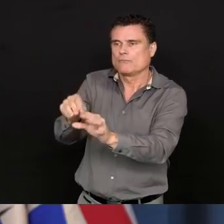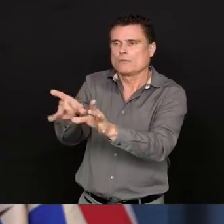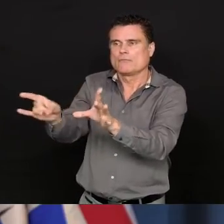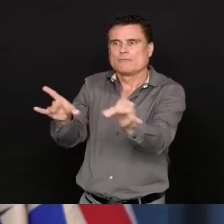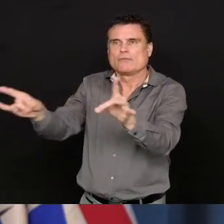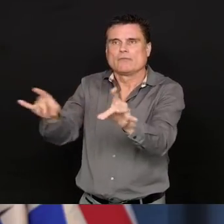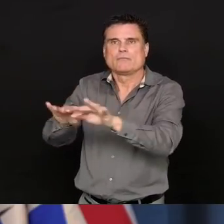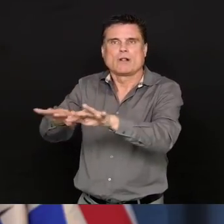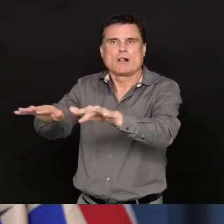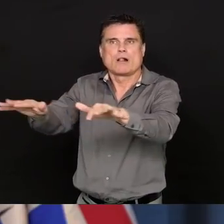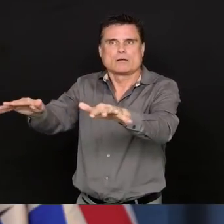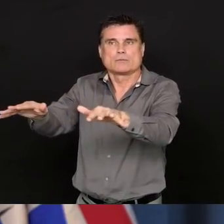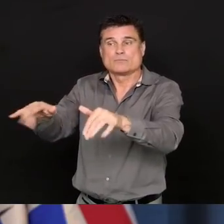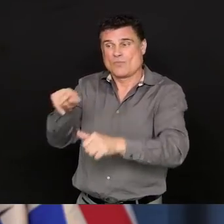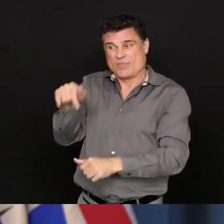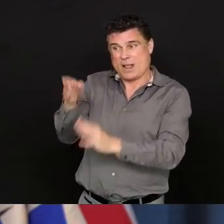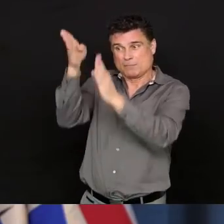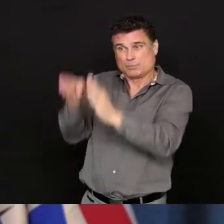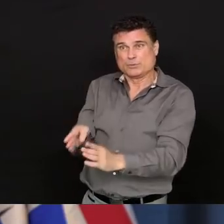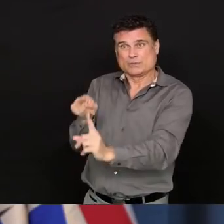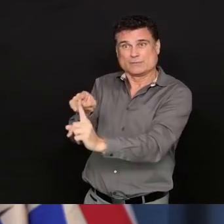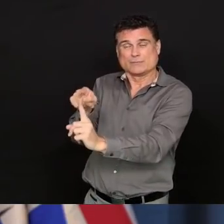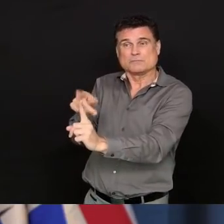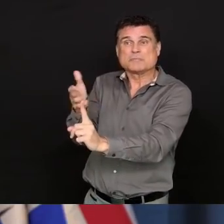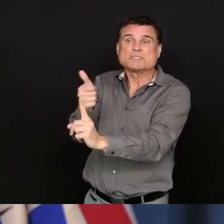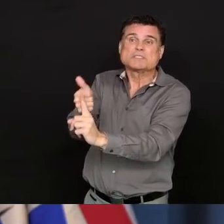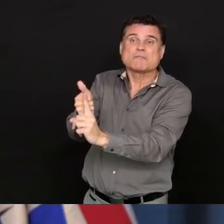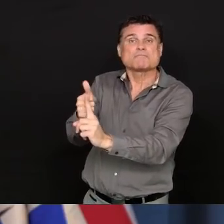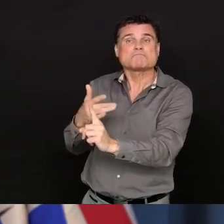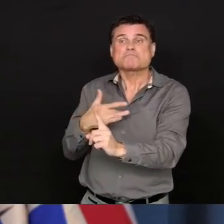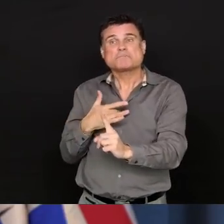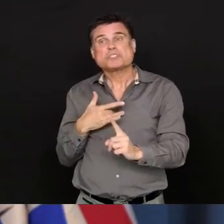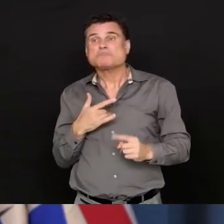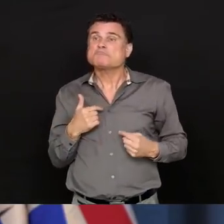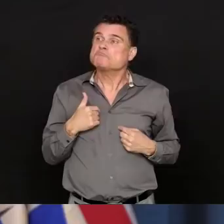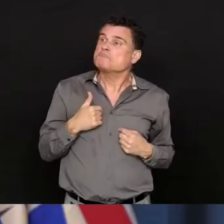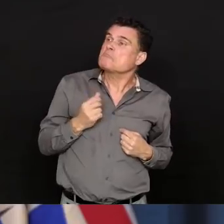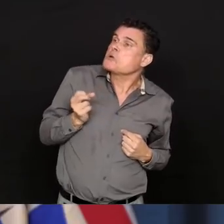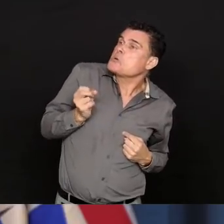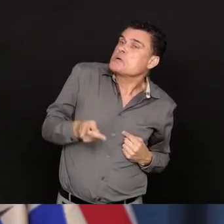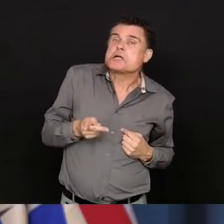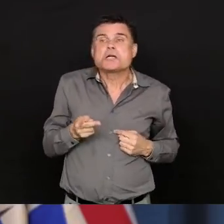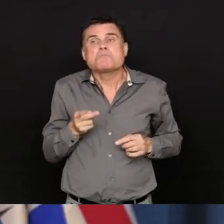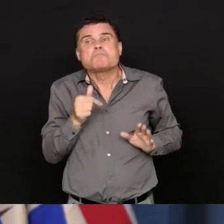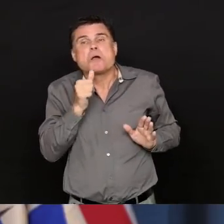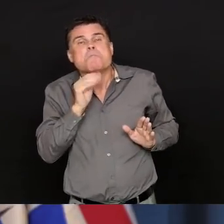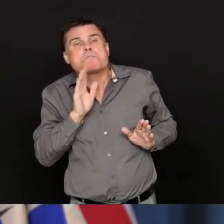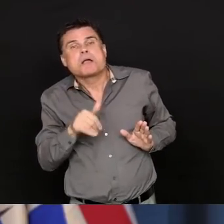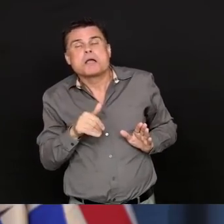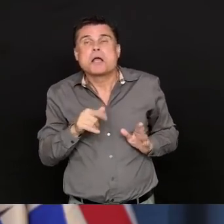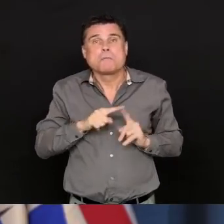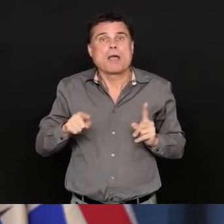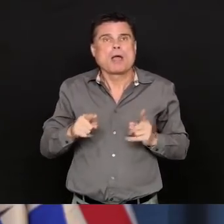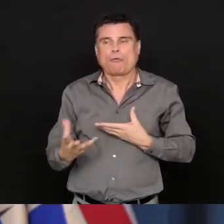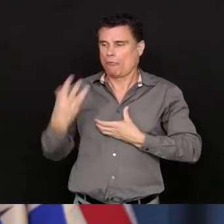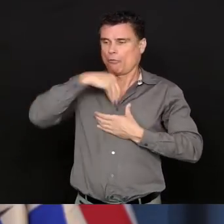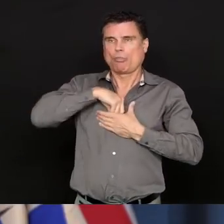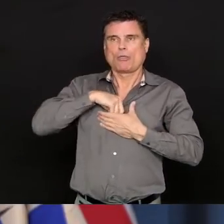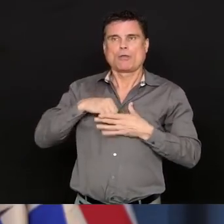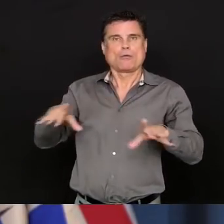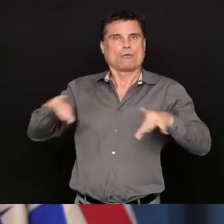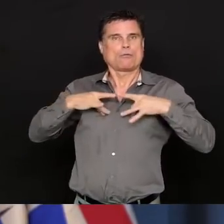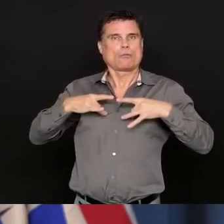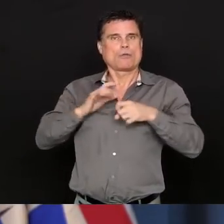whether it's asymptomatic or right around the time that you're developing your symptoms, we need to be cautious about that. And that's why it's